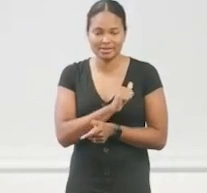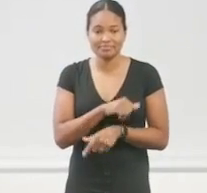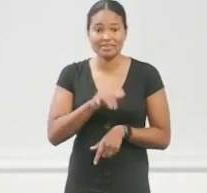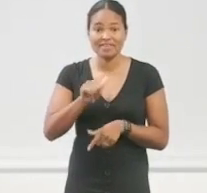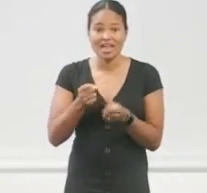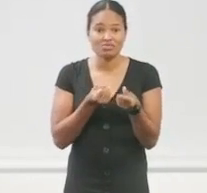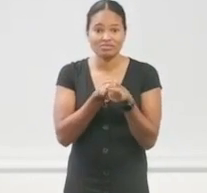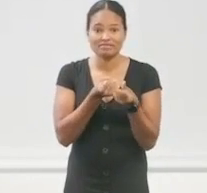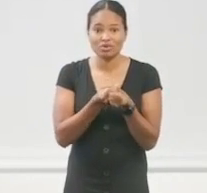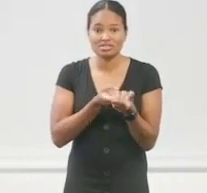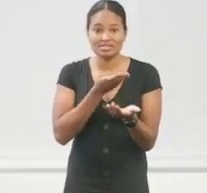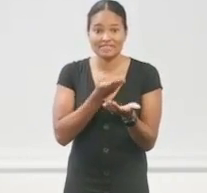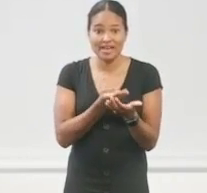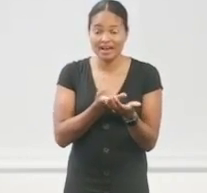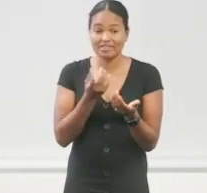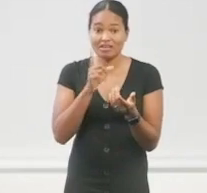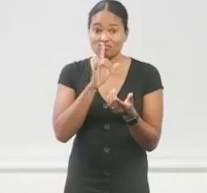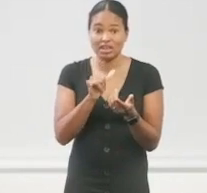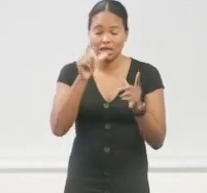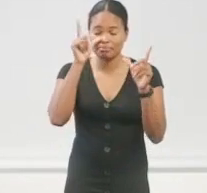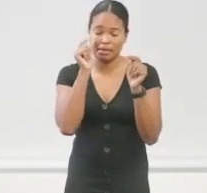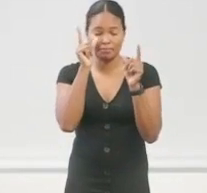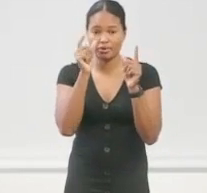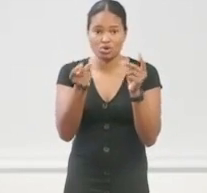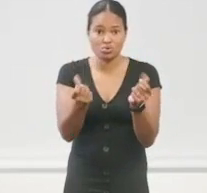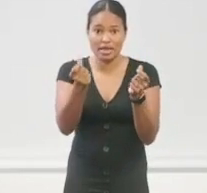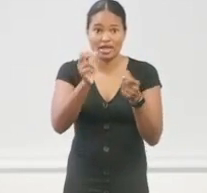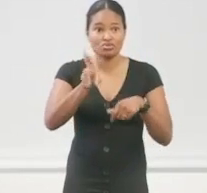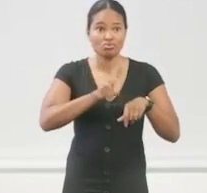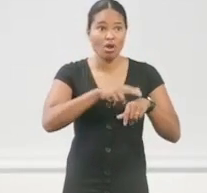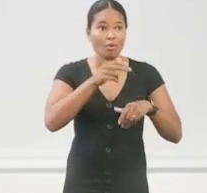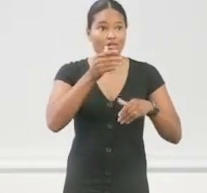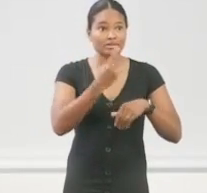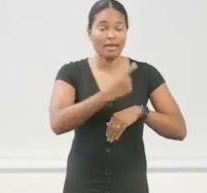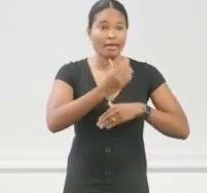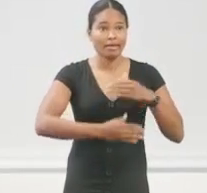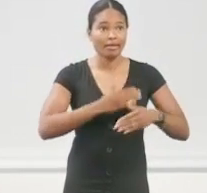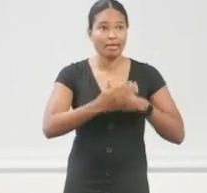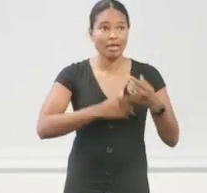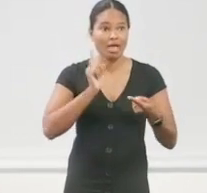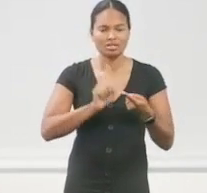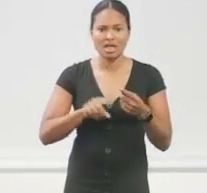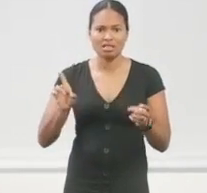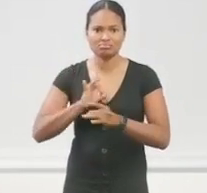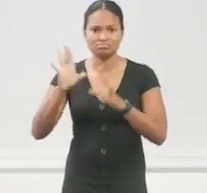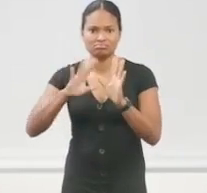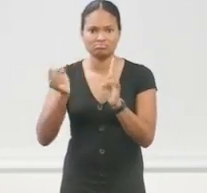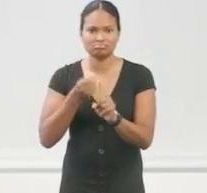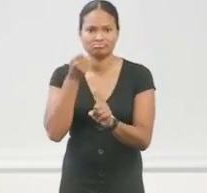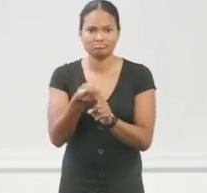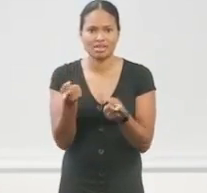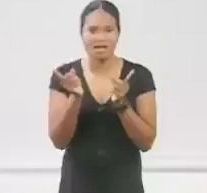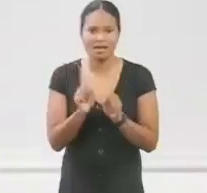fact that in a blink of an eye, it's a normal day until it isn't. So we put together a